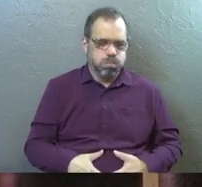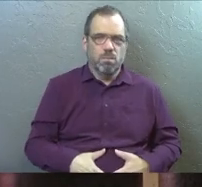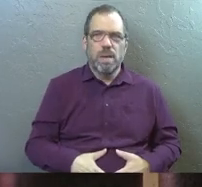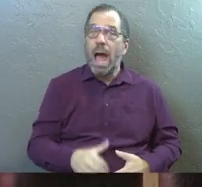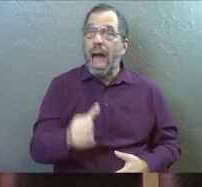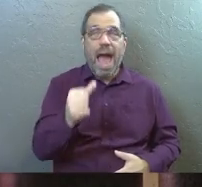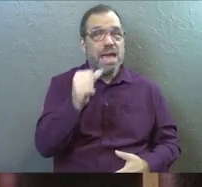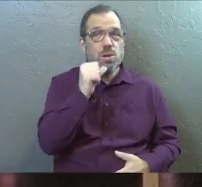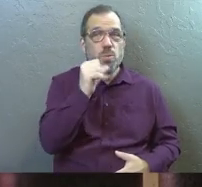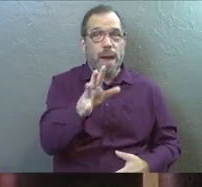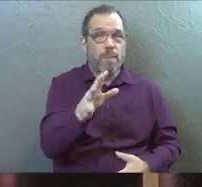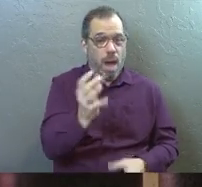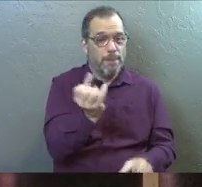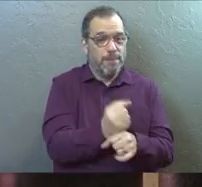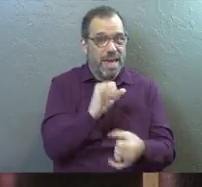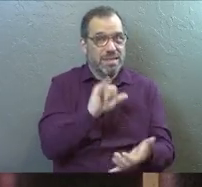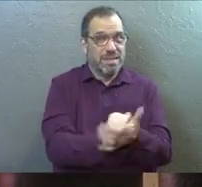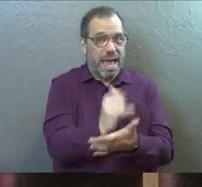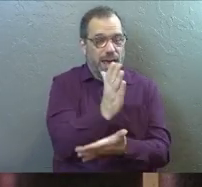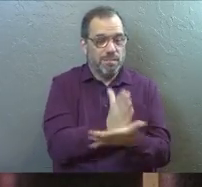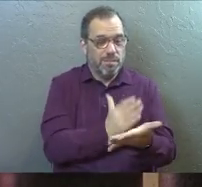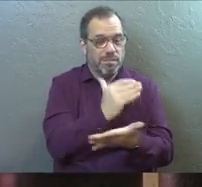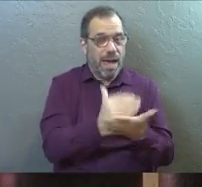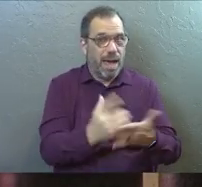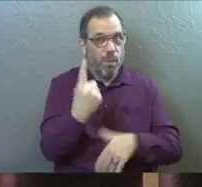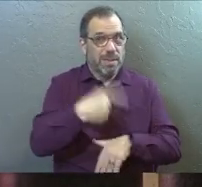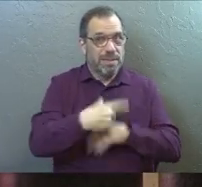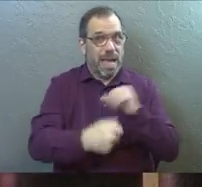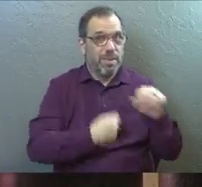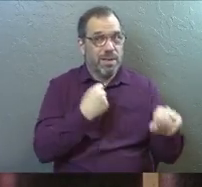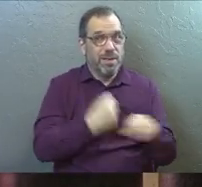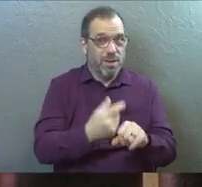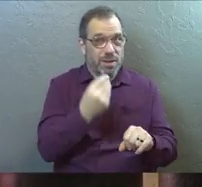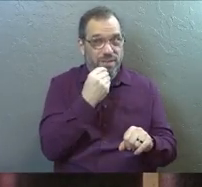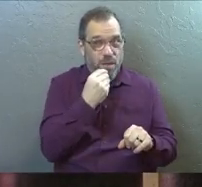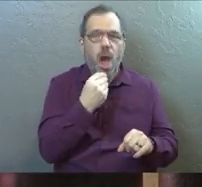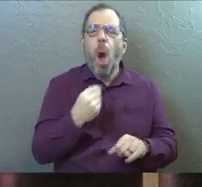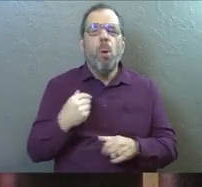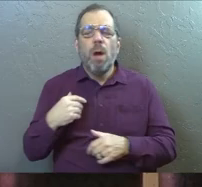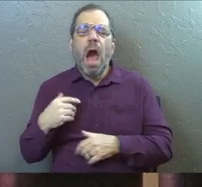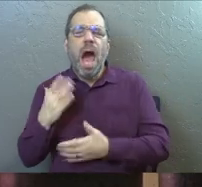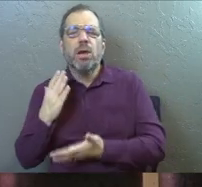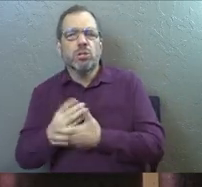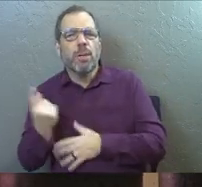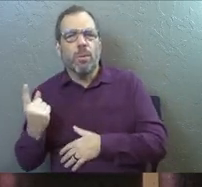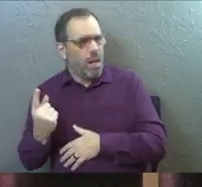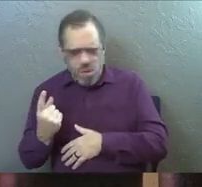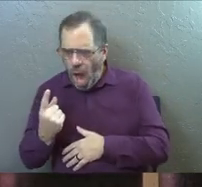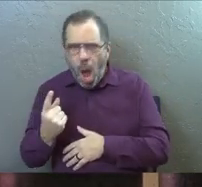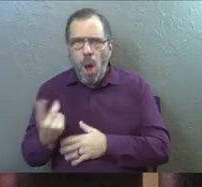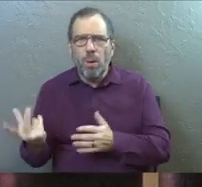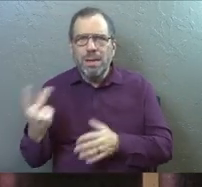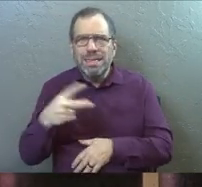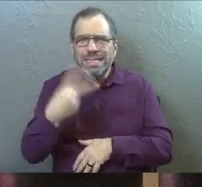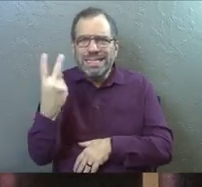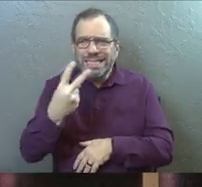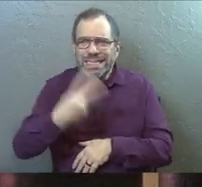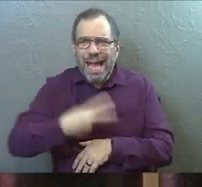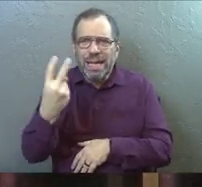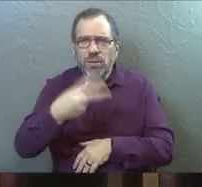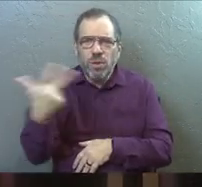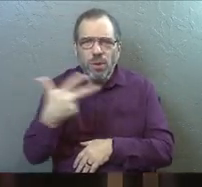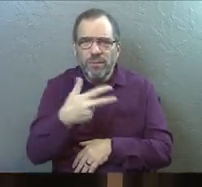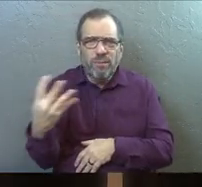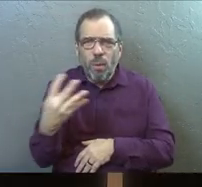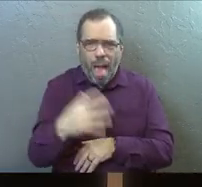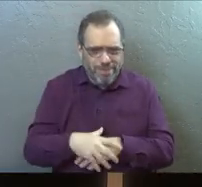right? Grandma only makes that once a year. I mean, that's good stuff, you know? And I could have stopped at one portion, but why, you know? I mean, we're